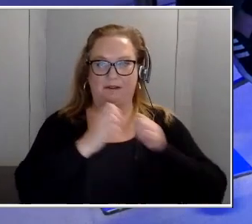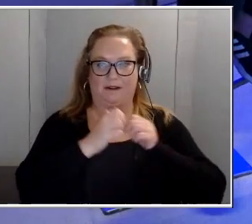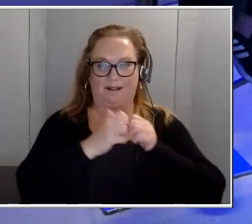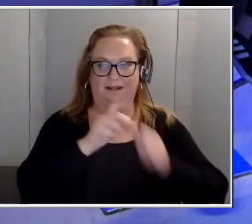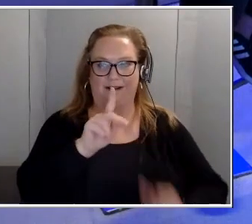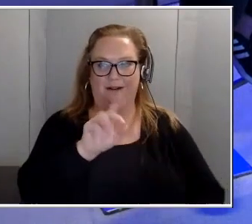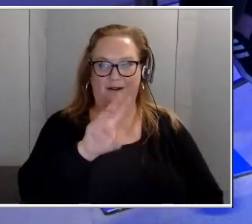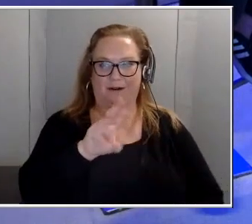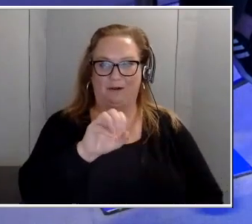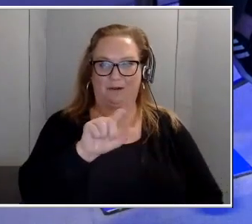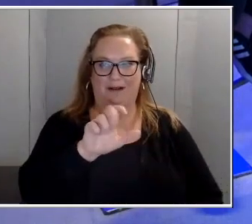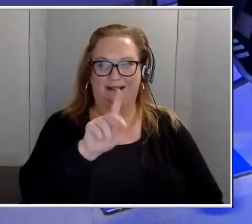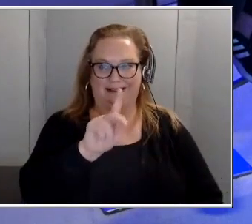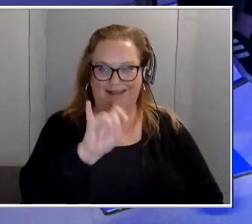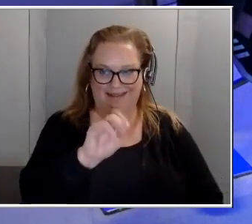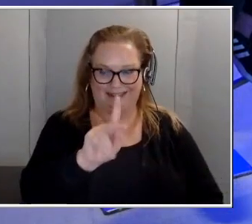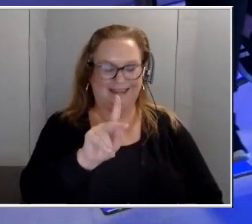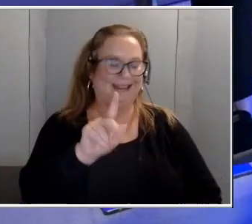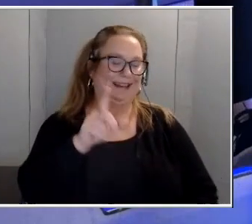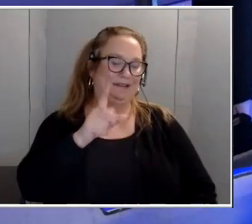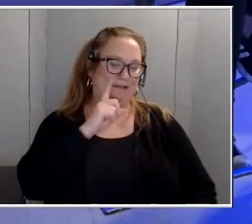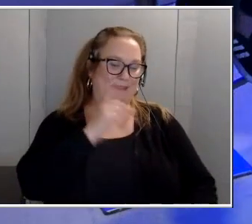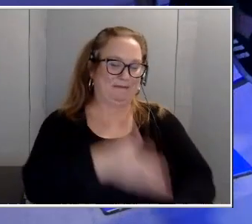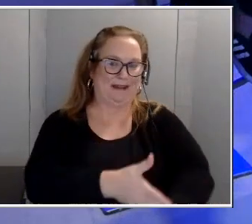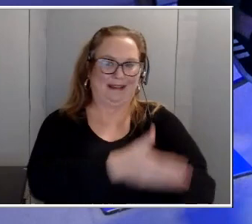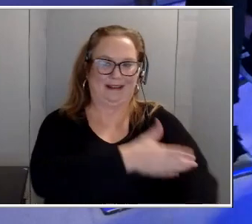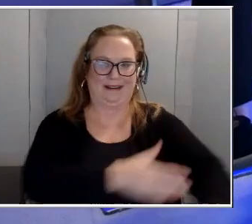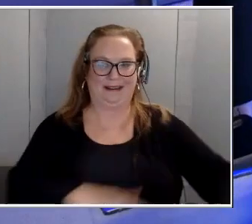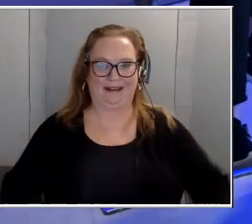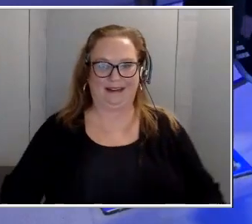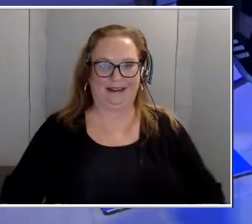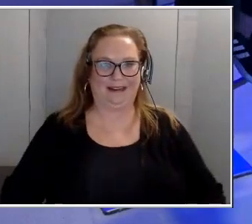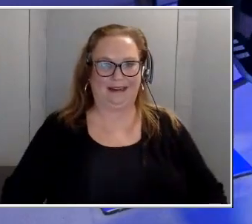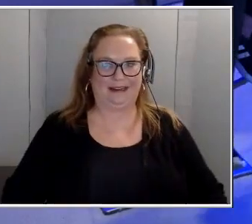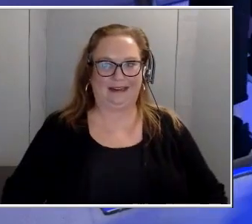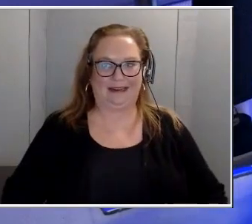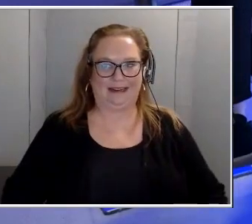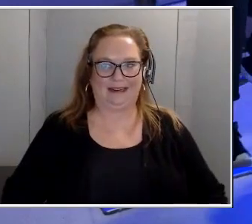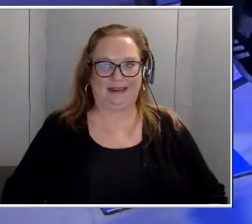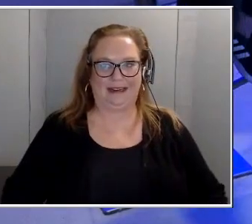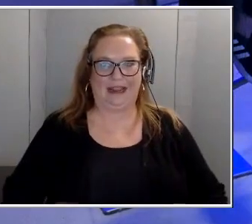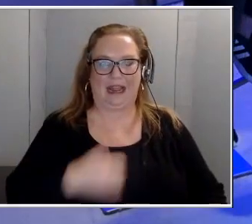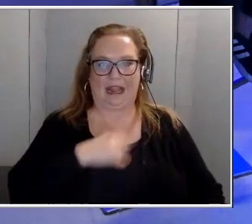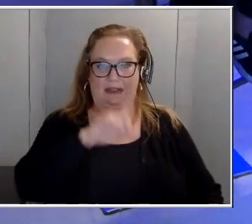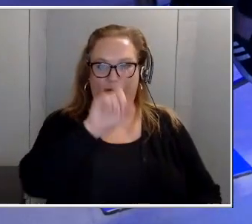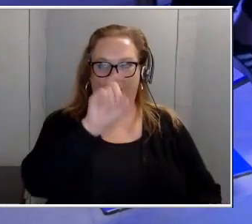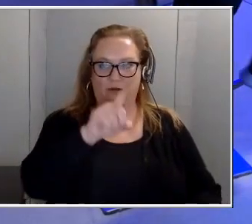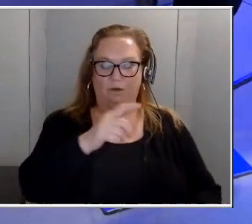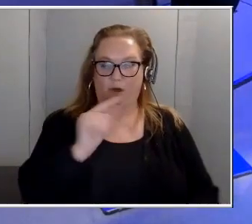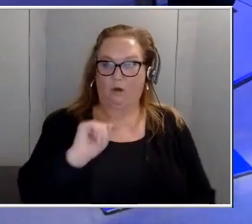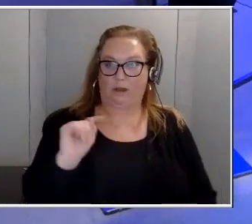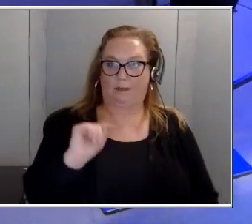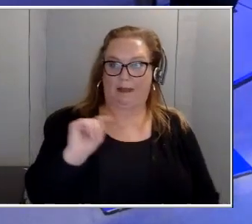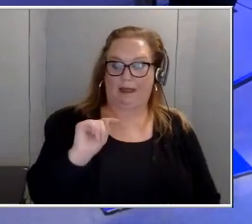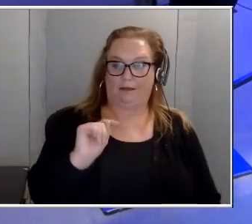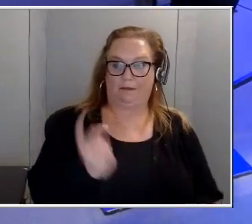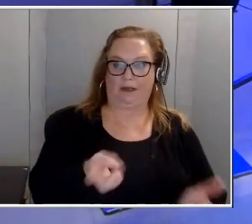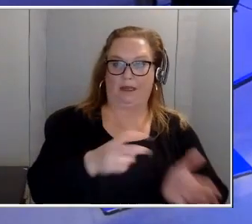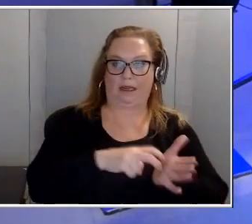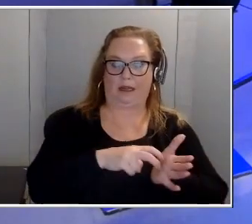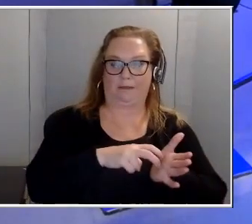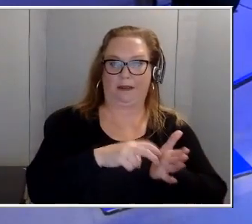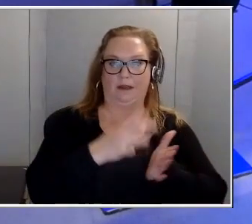Kowalik, and we'll get me better. We'll get me better, because I do. Oh, I know. I have a question. What about when you go to the bathroom, but then you get up and walk